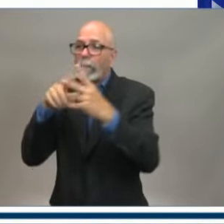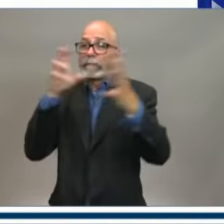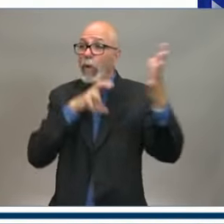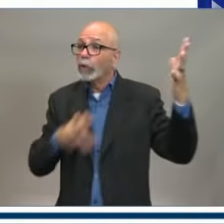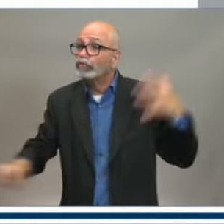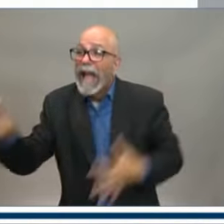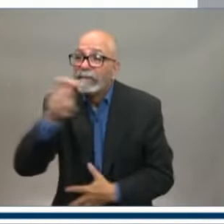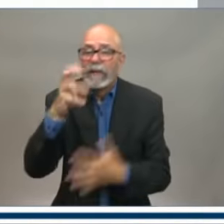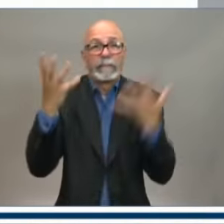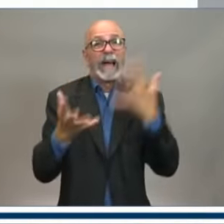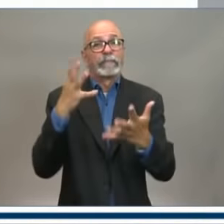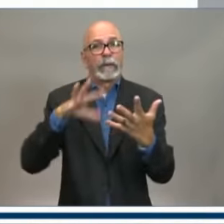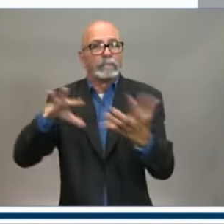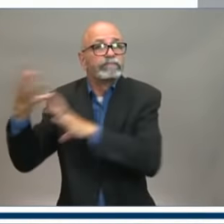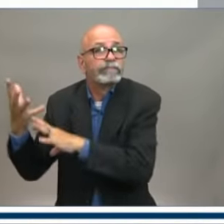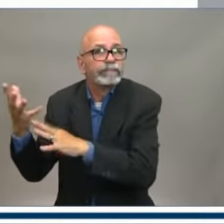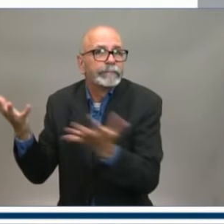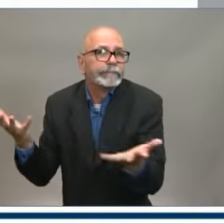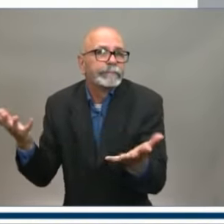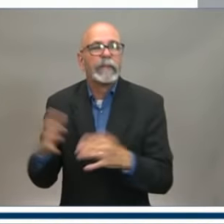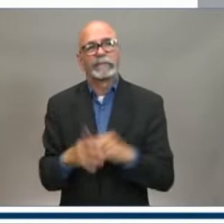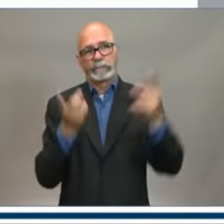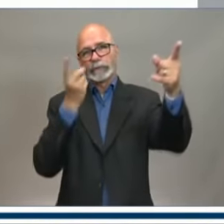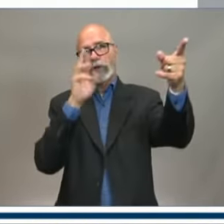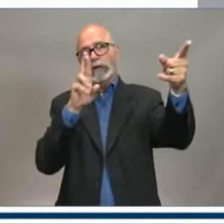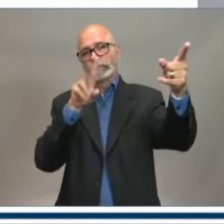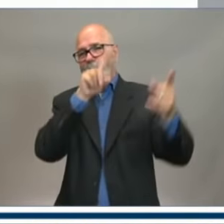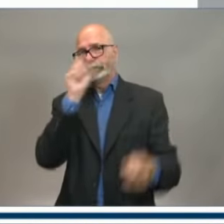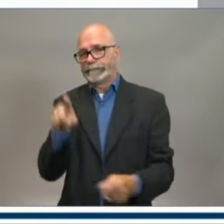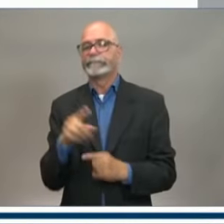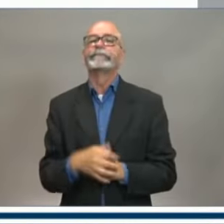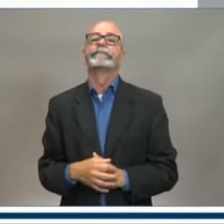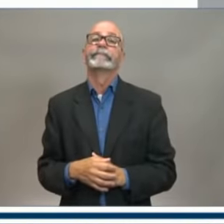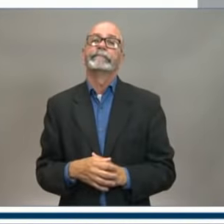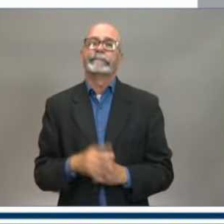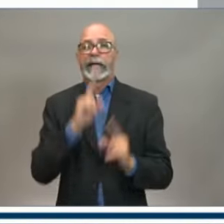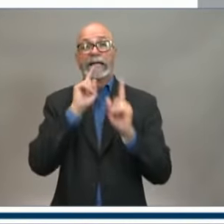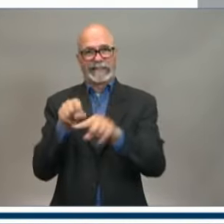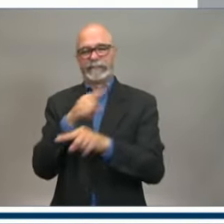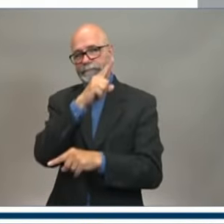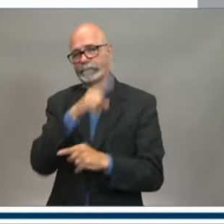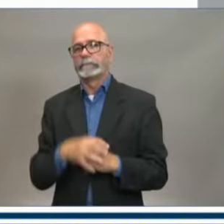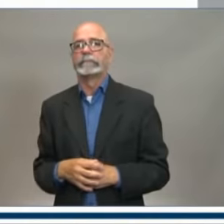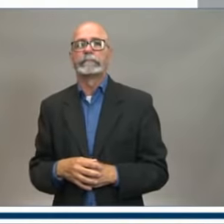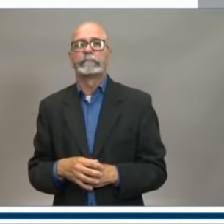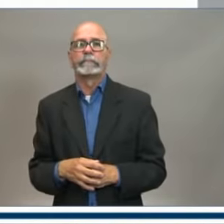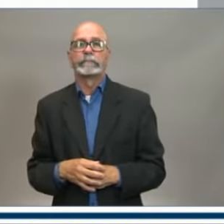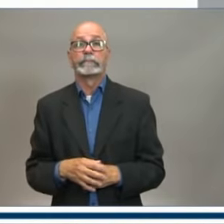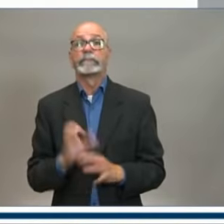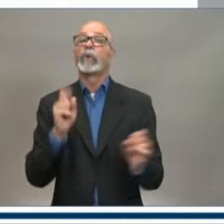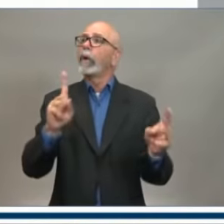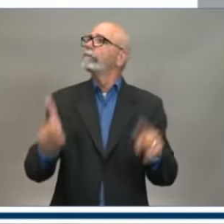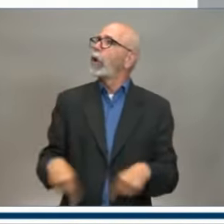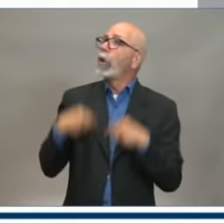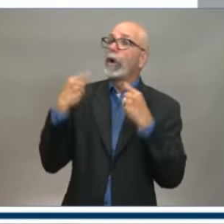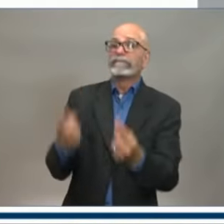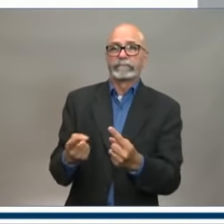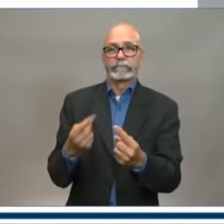I mean, we continue to look at. We have, all the evidence we have is that people who have